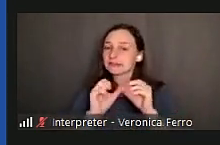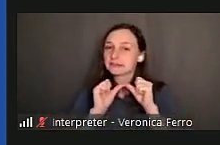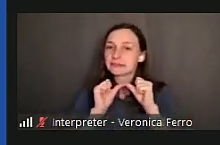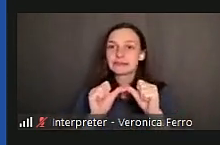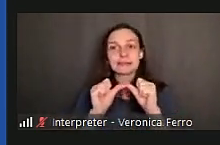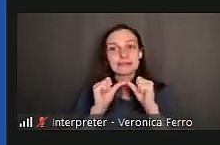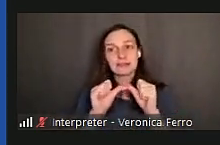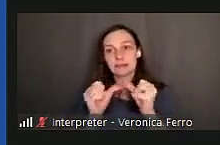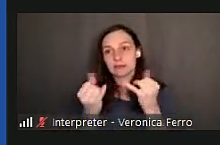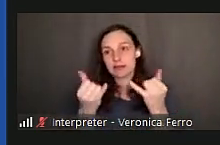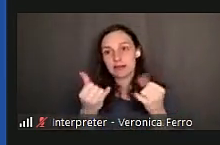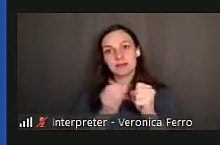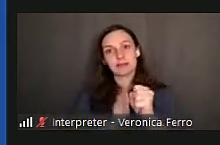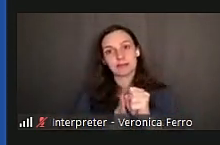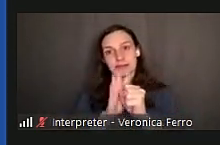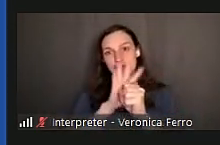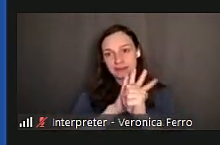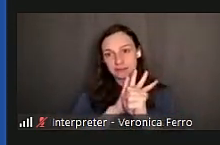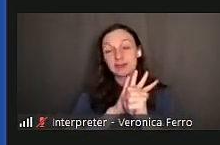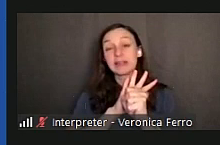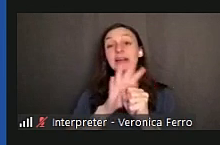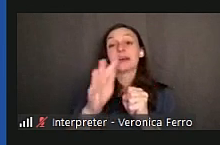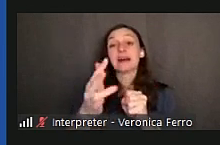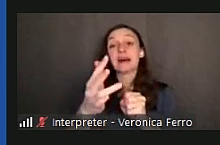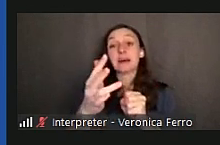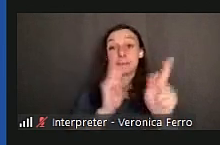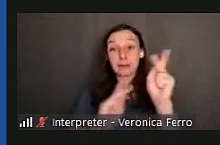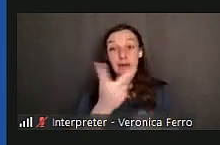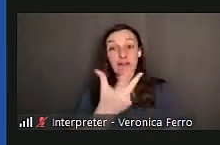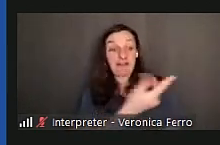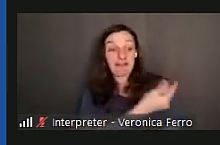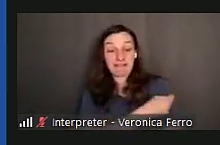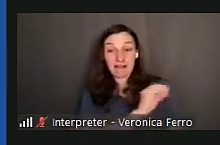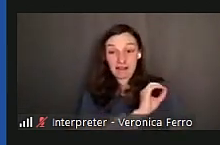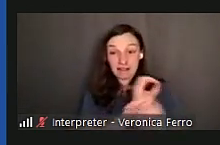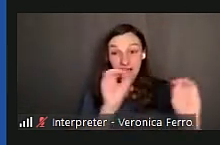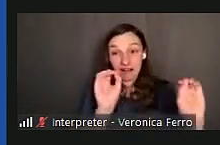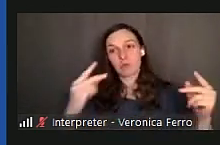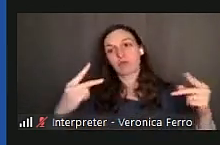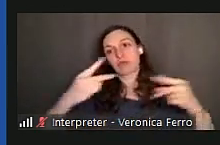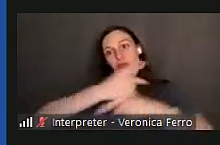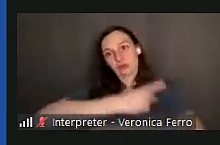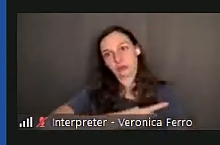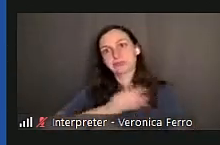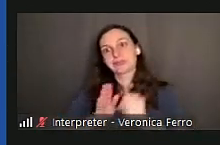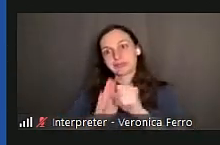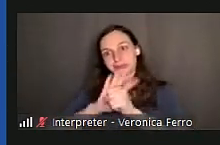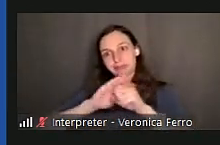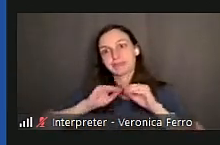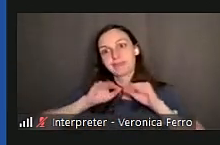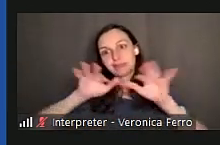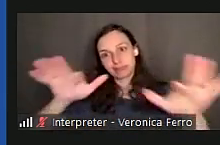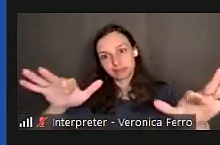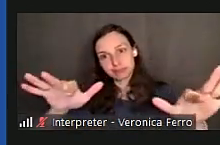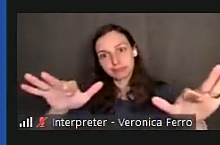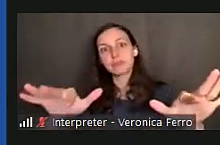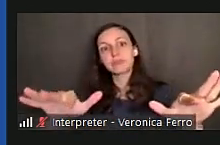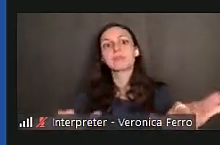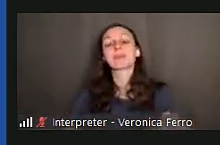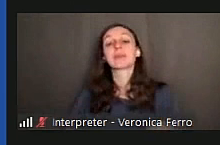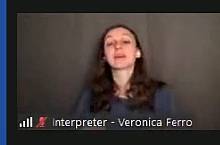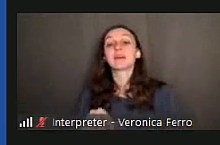pandemic of the unvaccinated at this point. And vaccinated people are